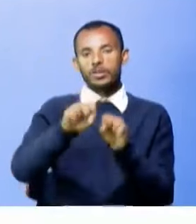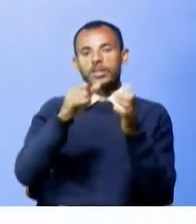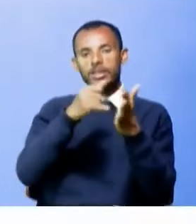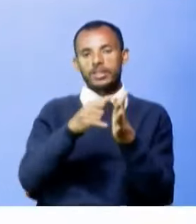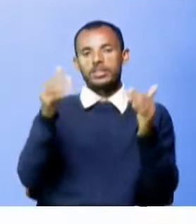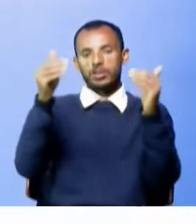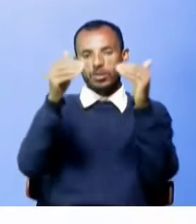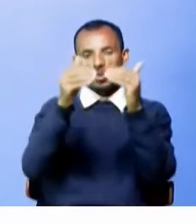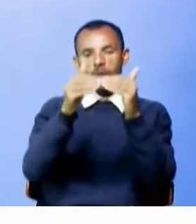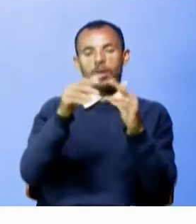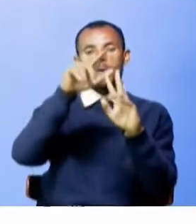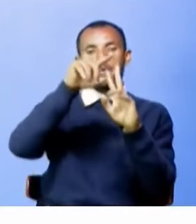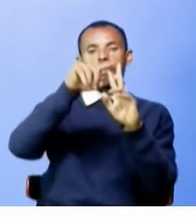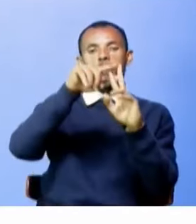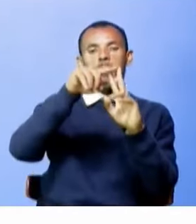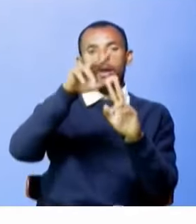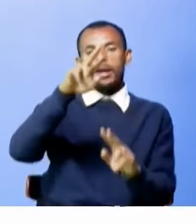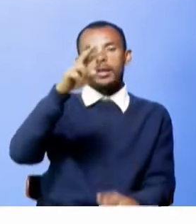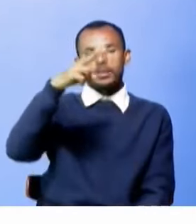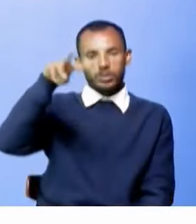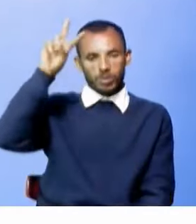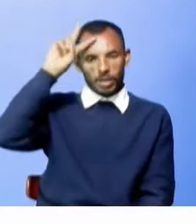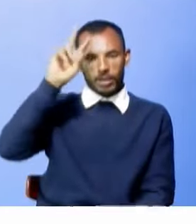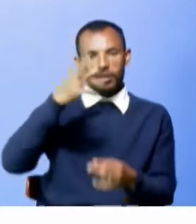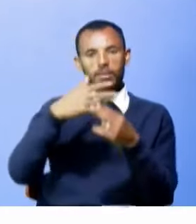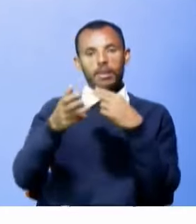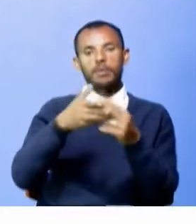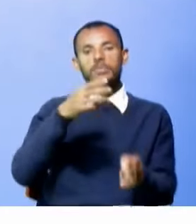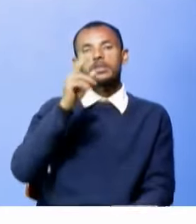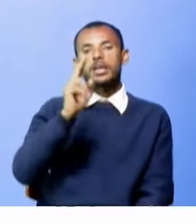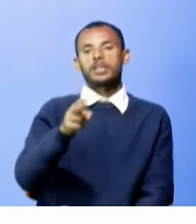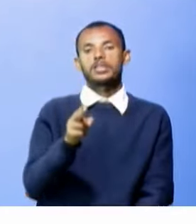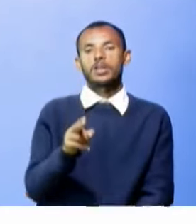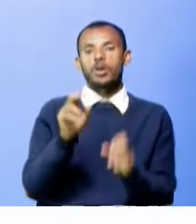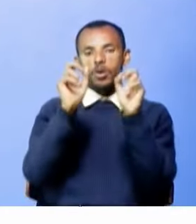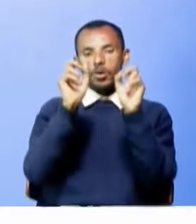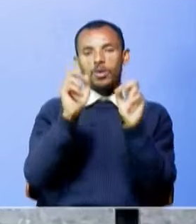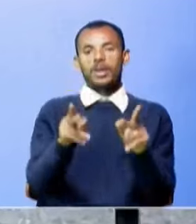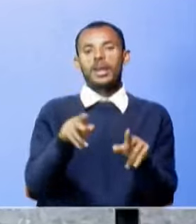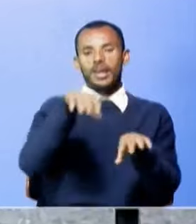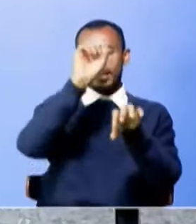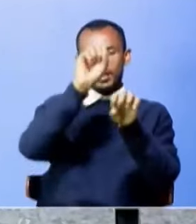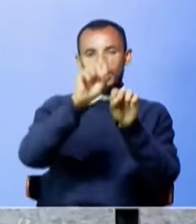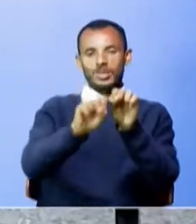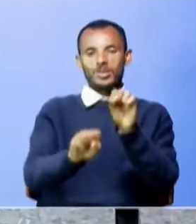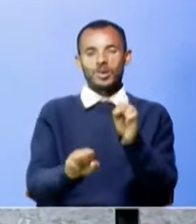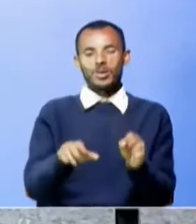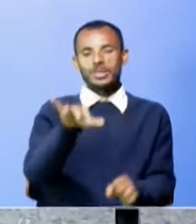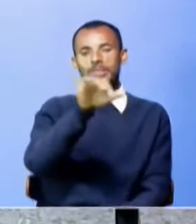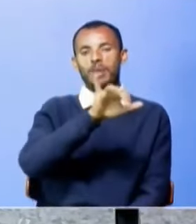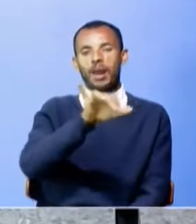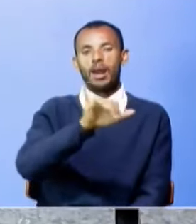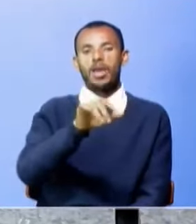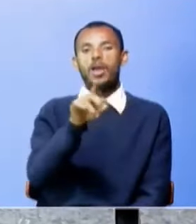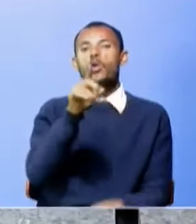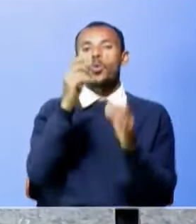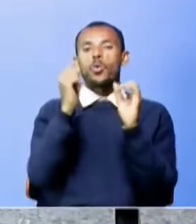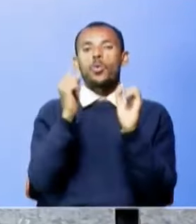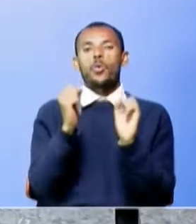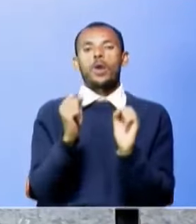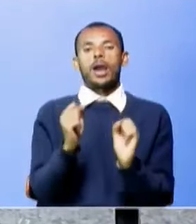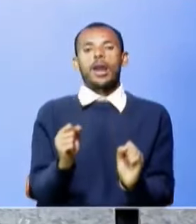becomes pi r squared times H. Okay. So similarly, you can